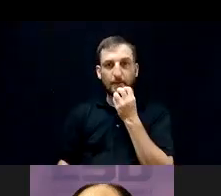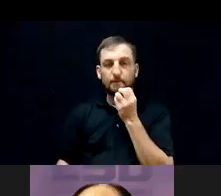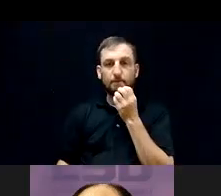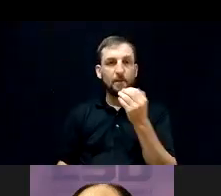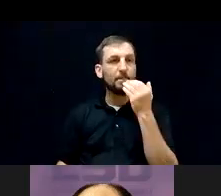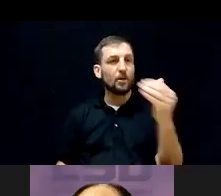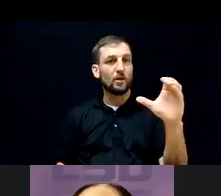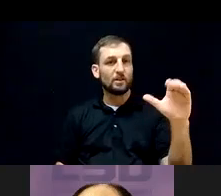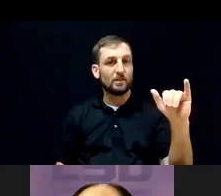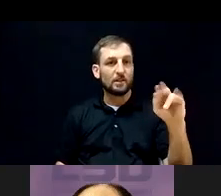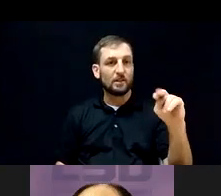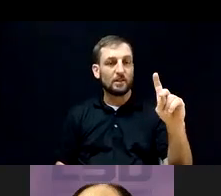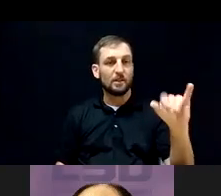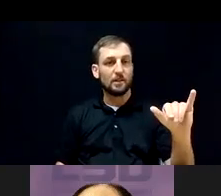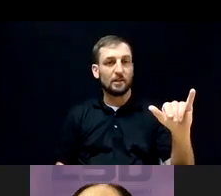Thank you, Cindy.